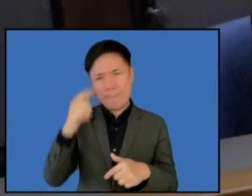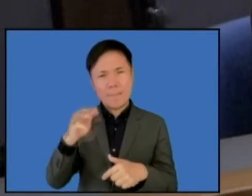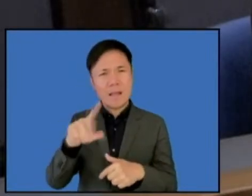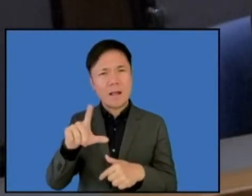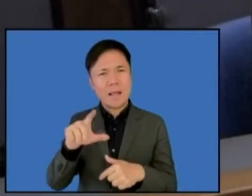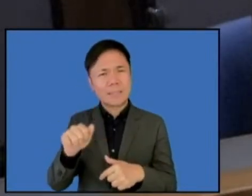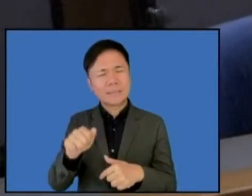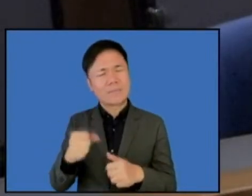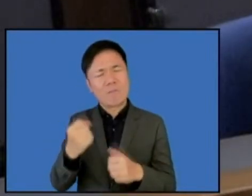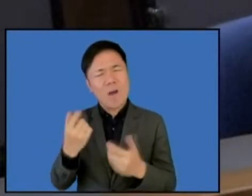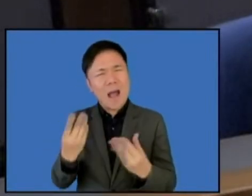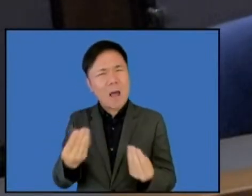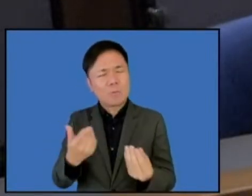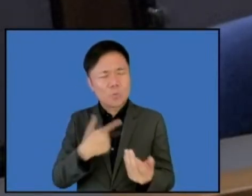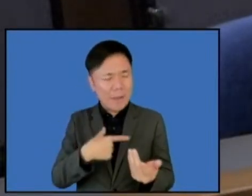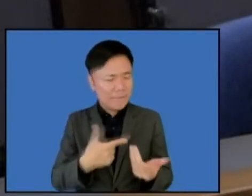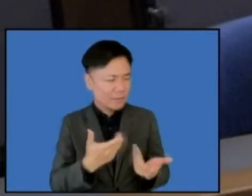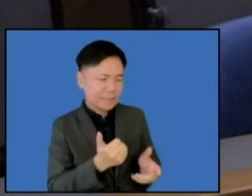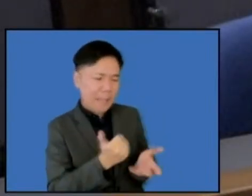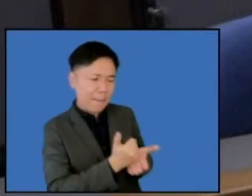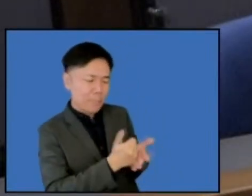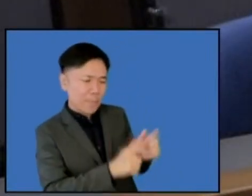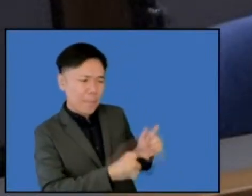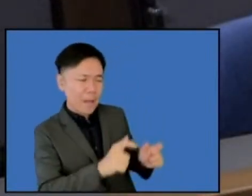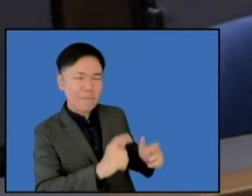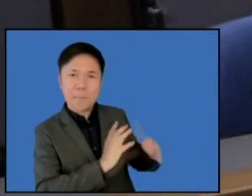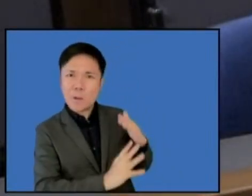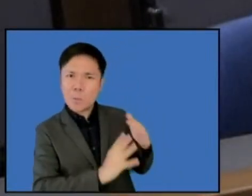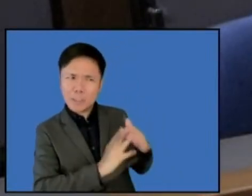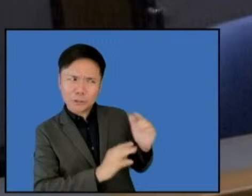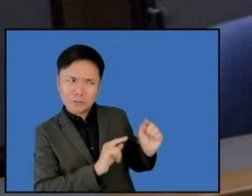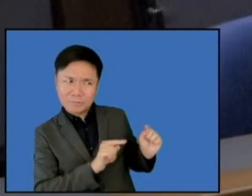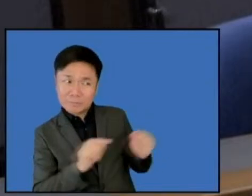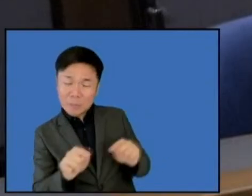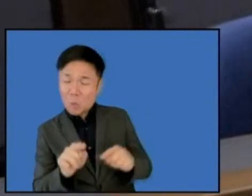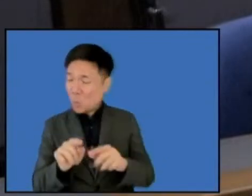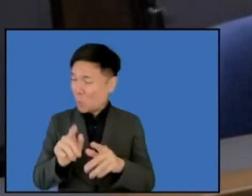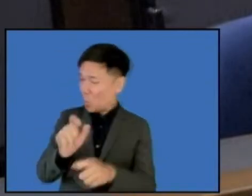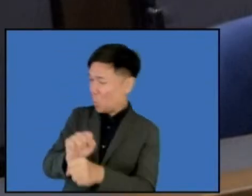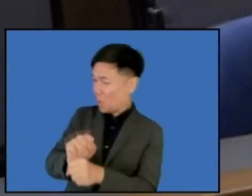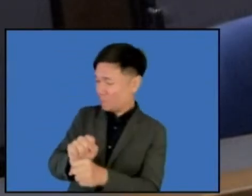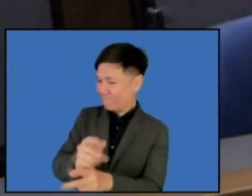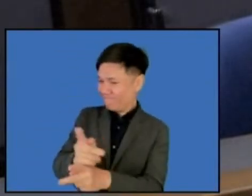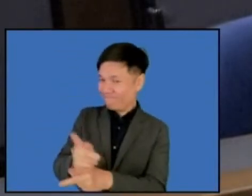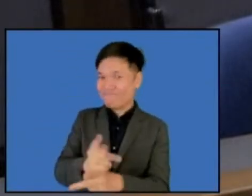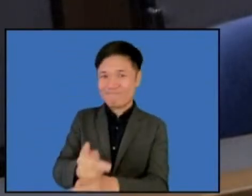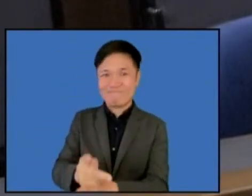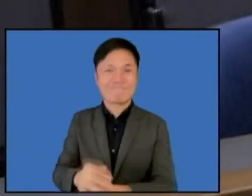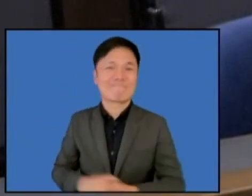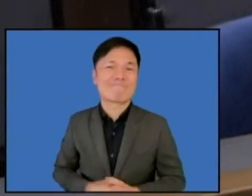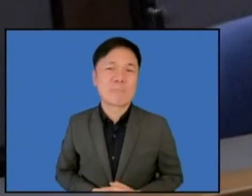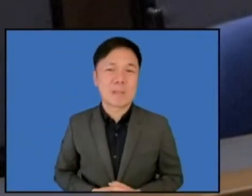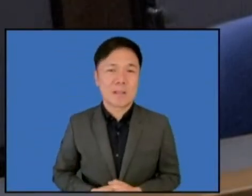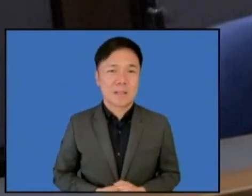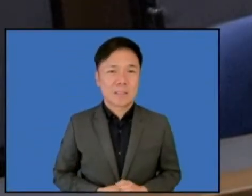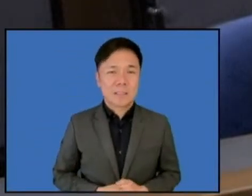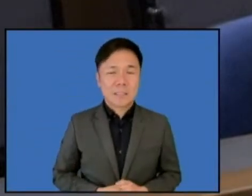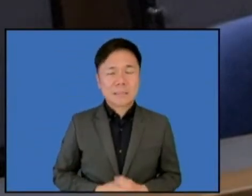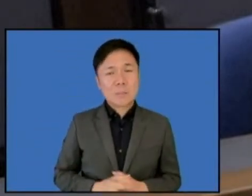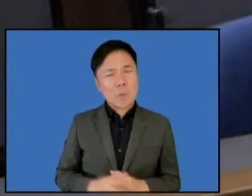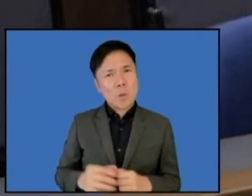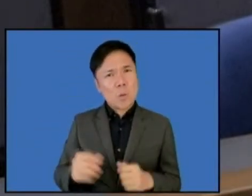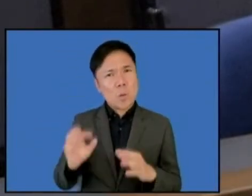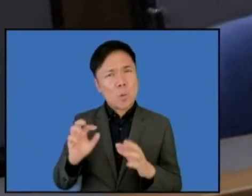migration care workers. In order to ensure uniformity, we urge the region to develop and put in force a